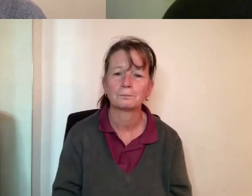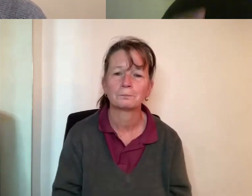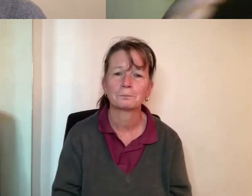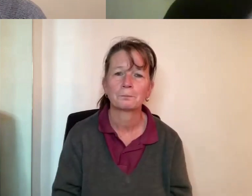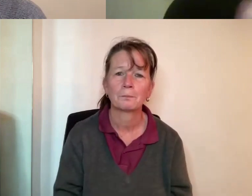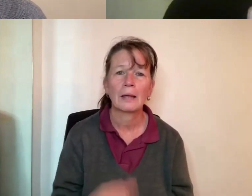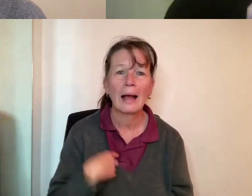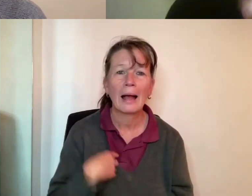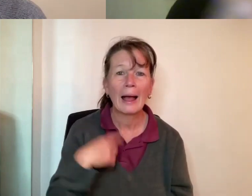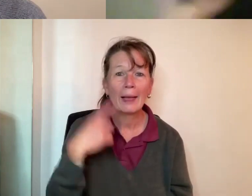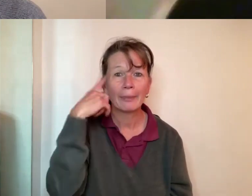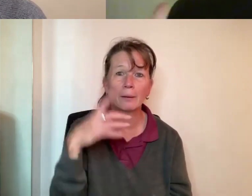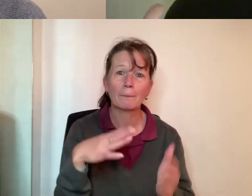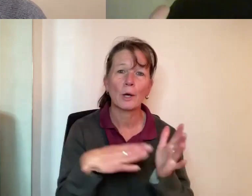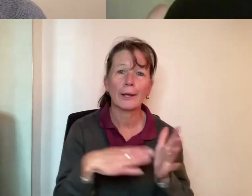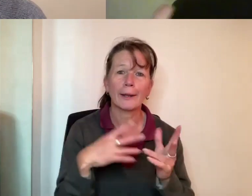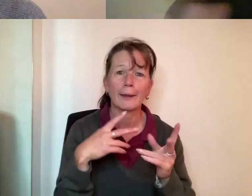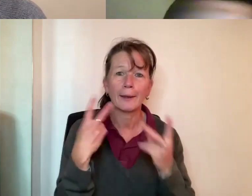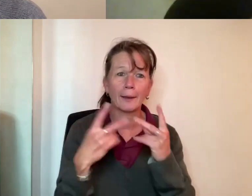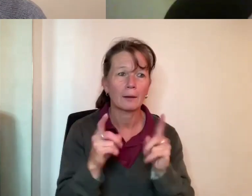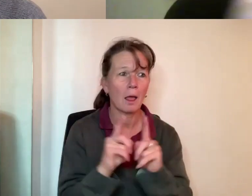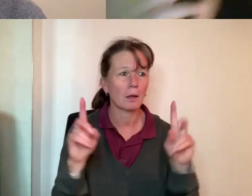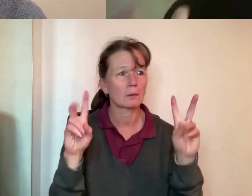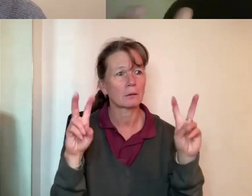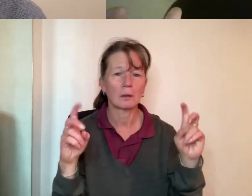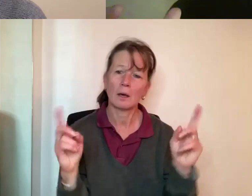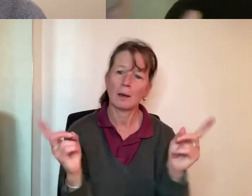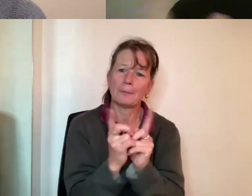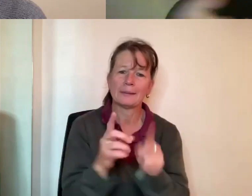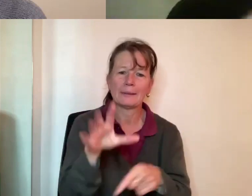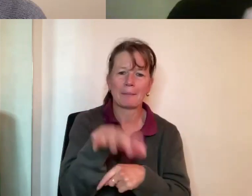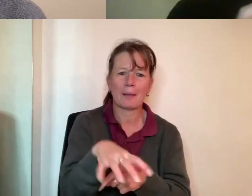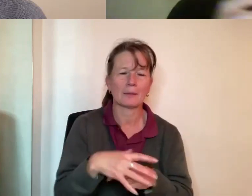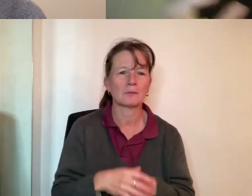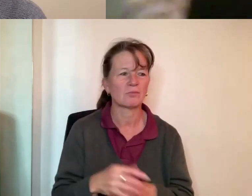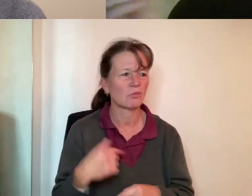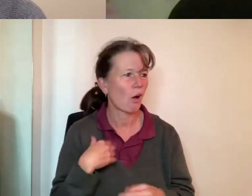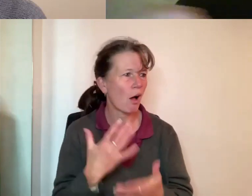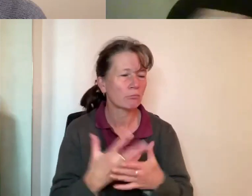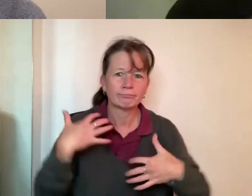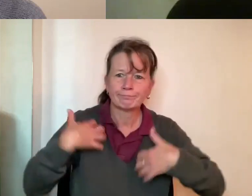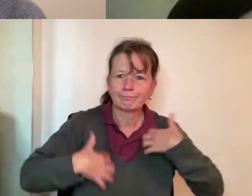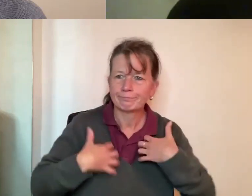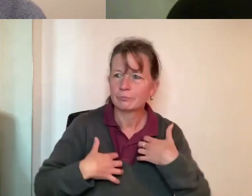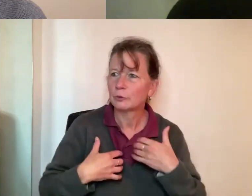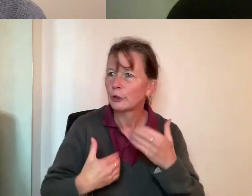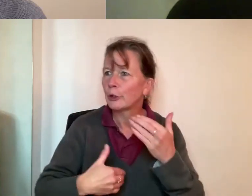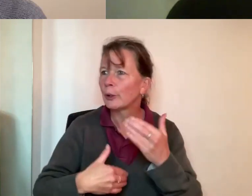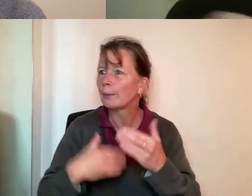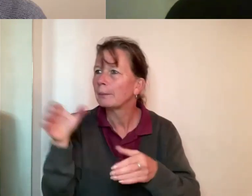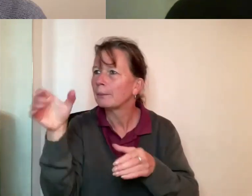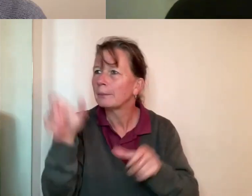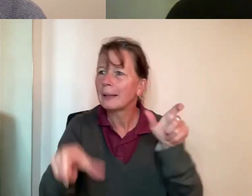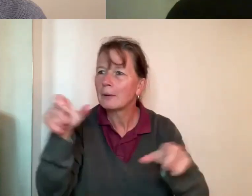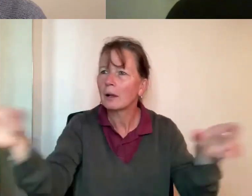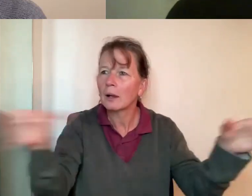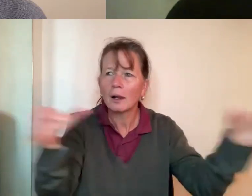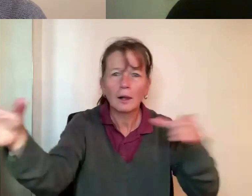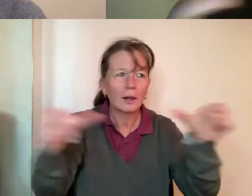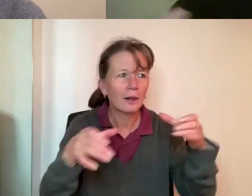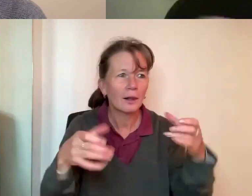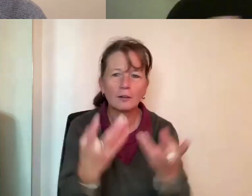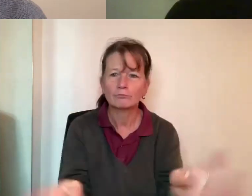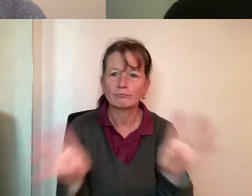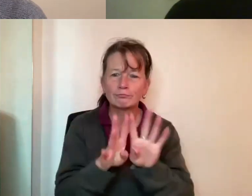of Mahogany as a meeting place, and I get really excited about bringing people together and meeting and seeing